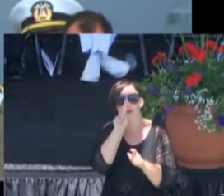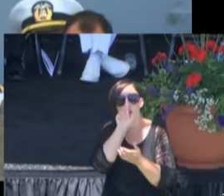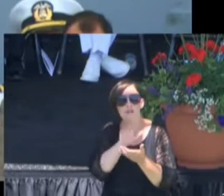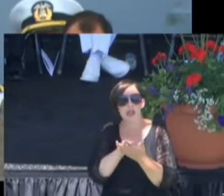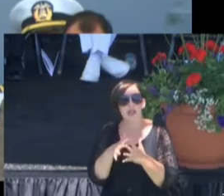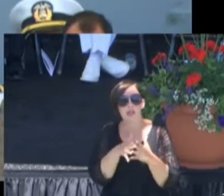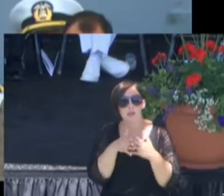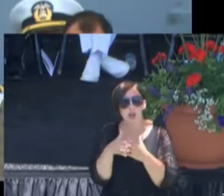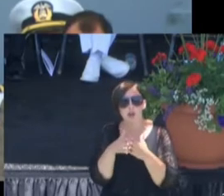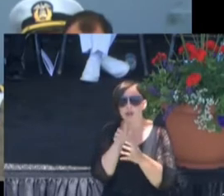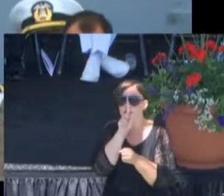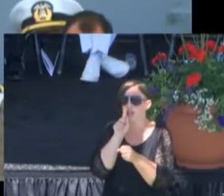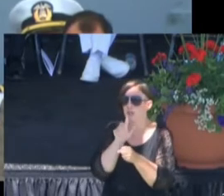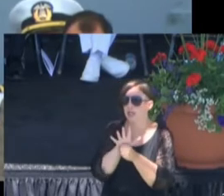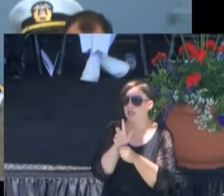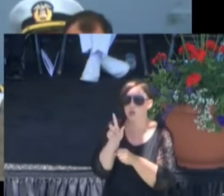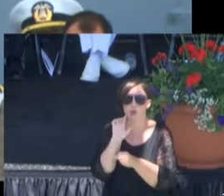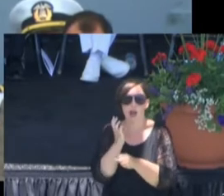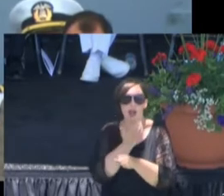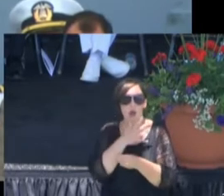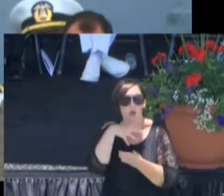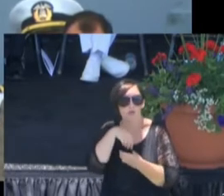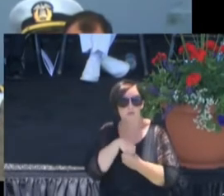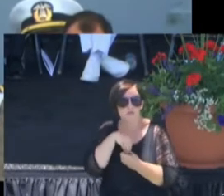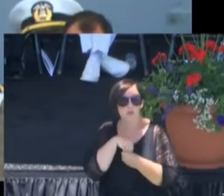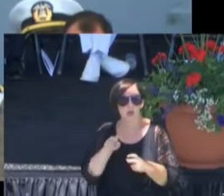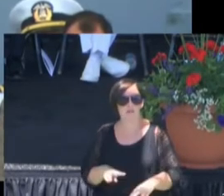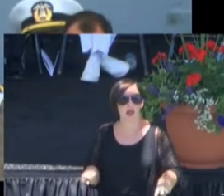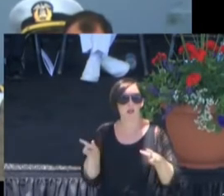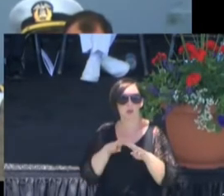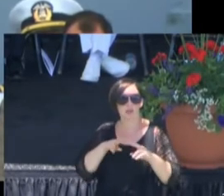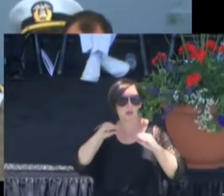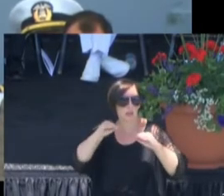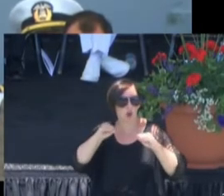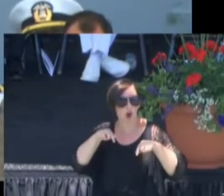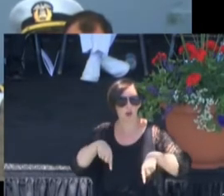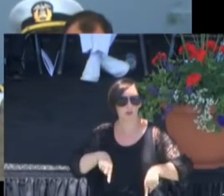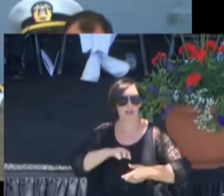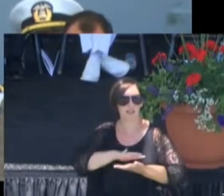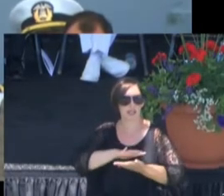Commit yourself to our core values that are ingrained in you by this academy.